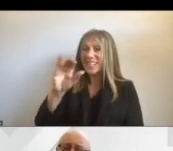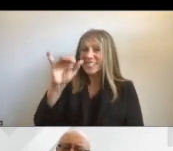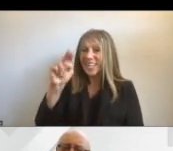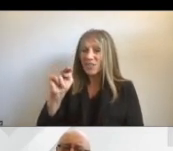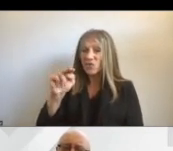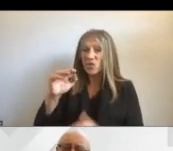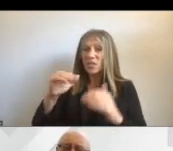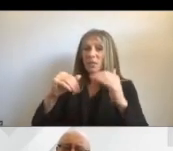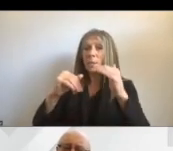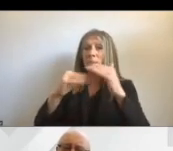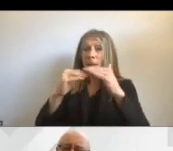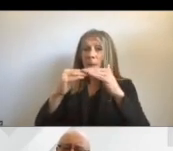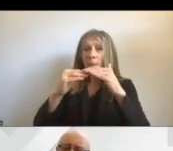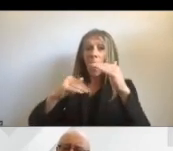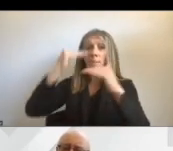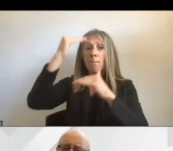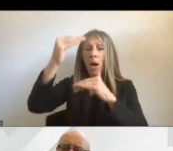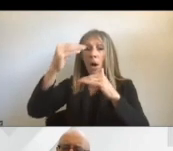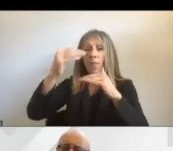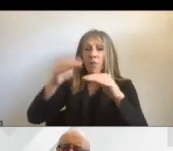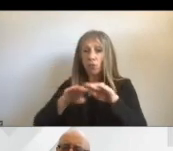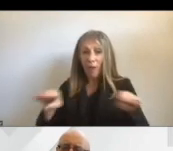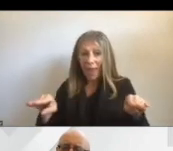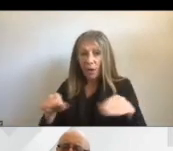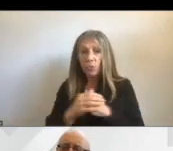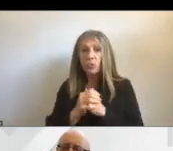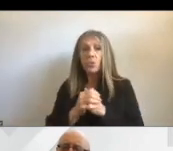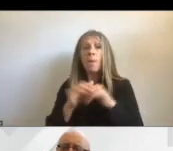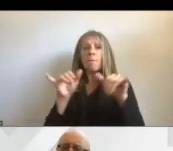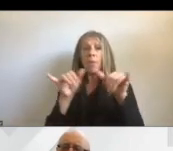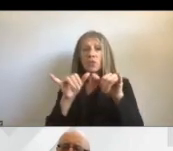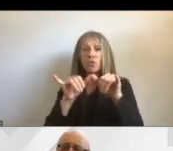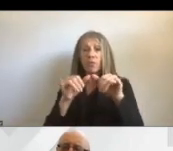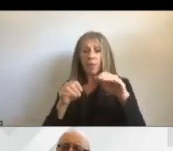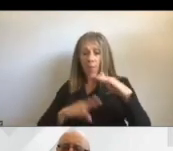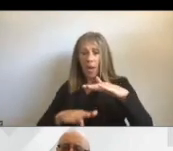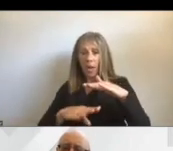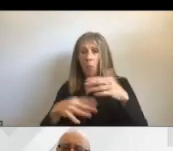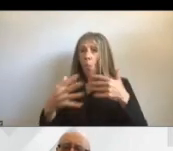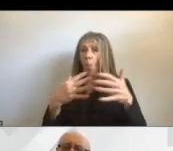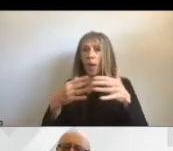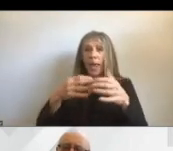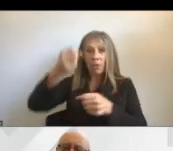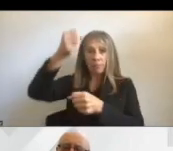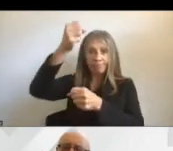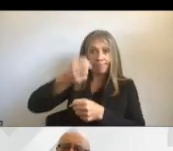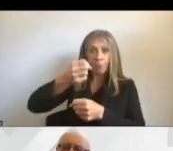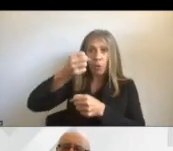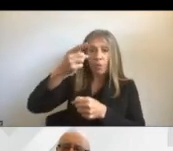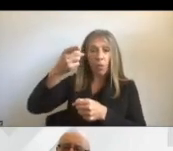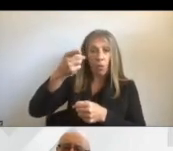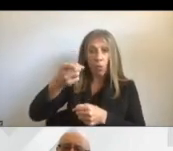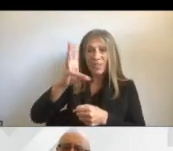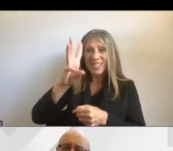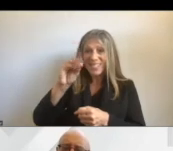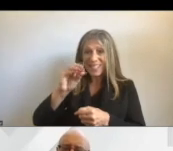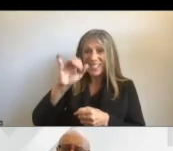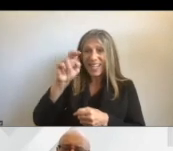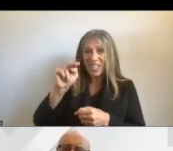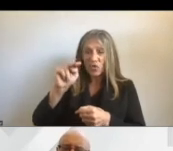on-street parking. On-street parking is covered in R310. 310.2, parallel on-street